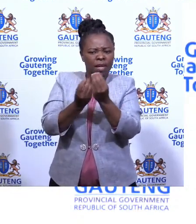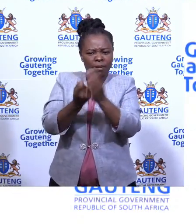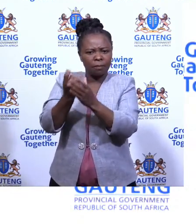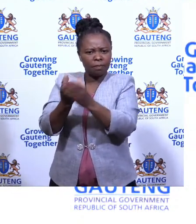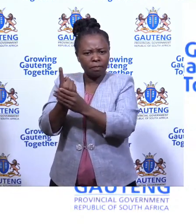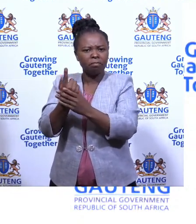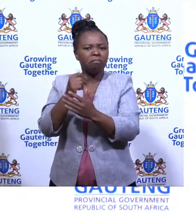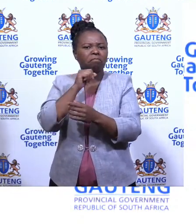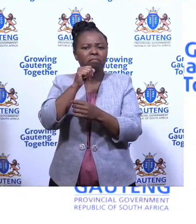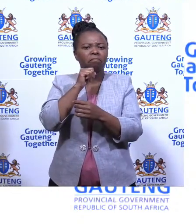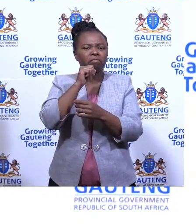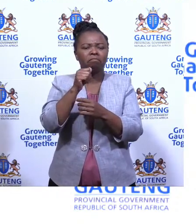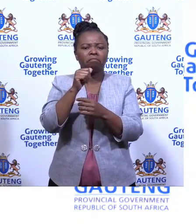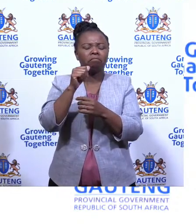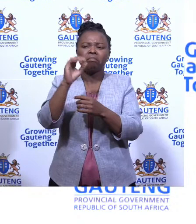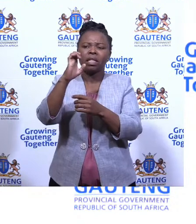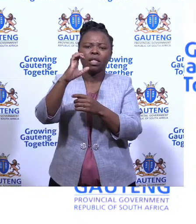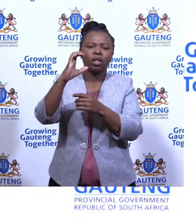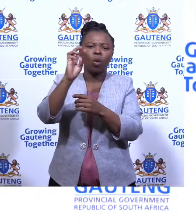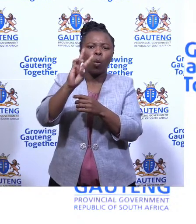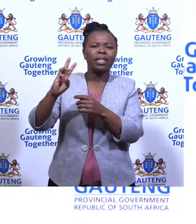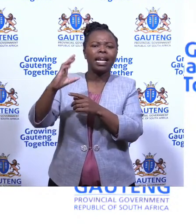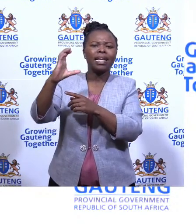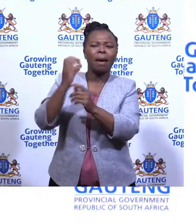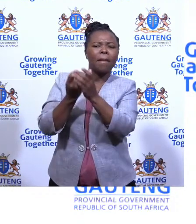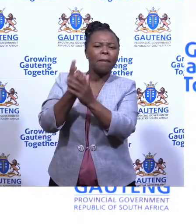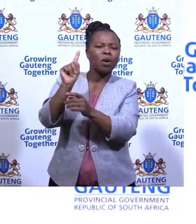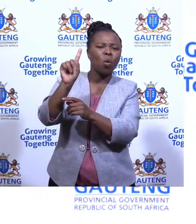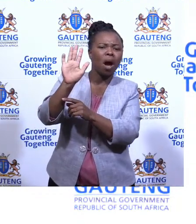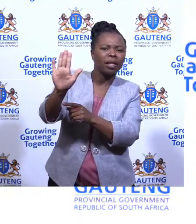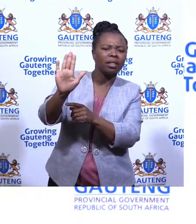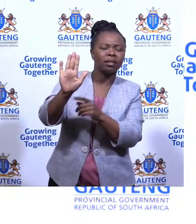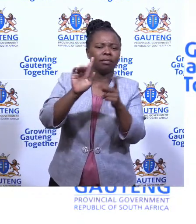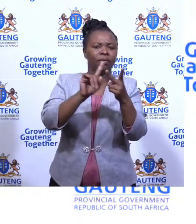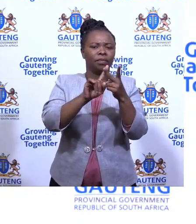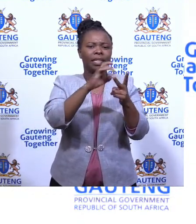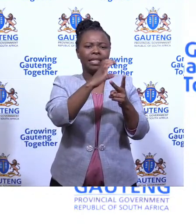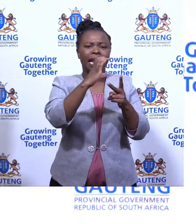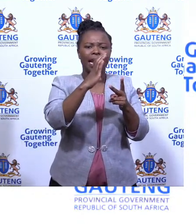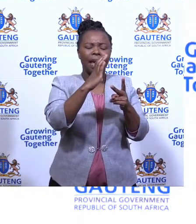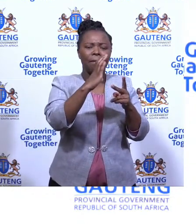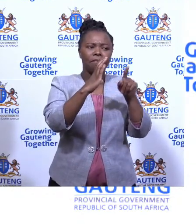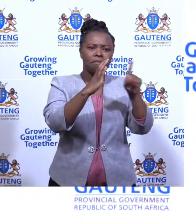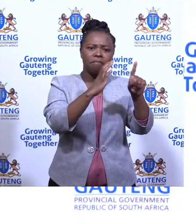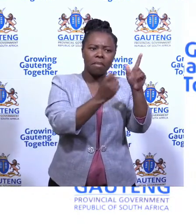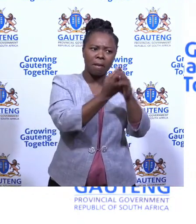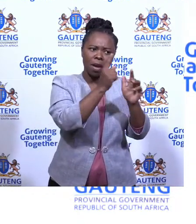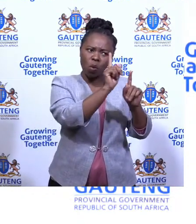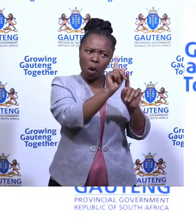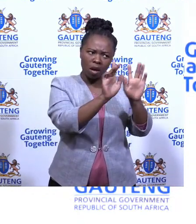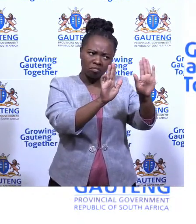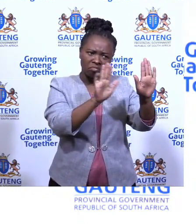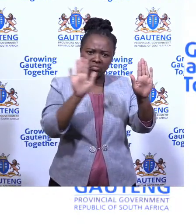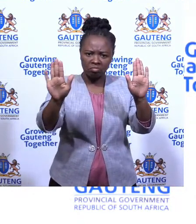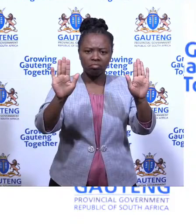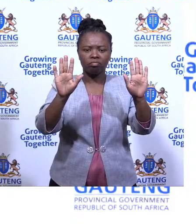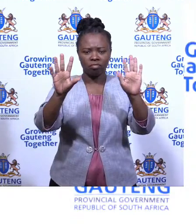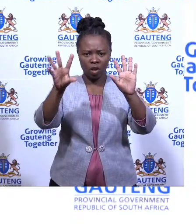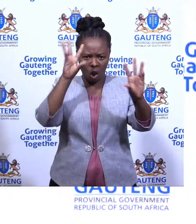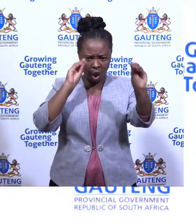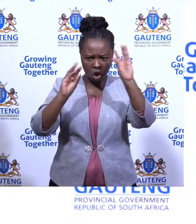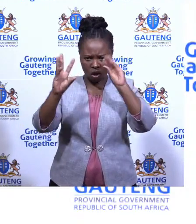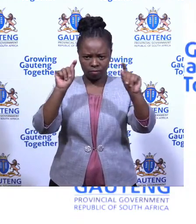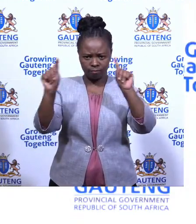has happened in the Western Cape, what has happened in the Eastern Cape, we must draw those lessons, or what